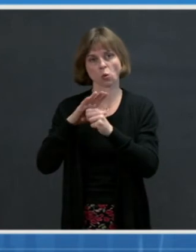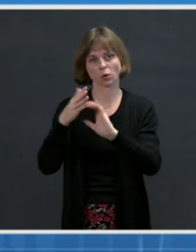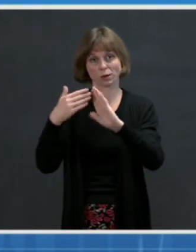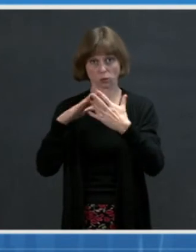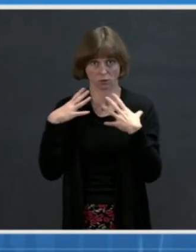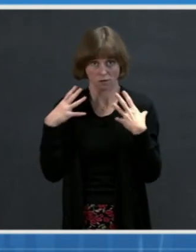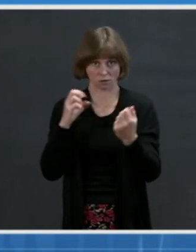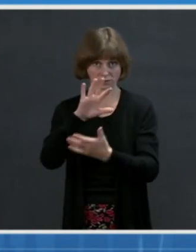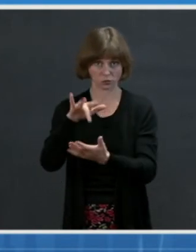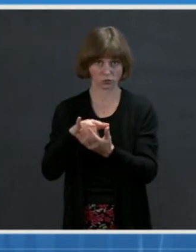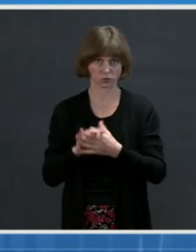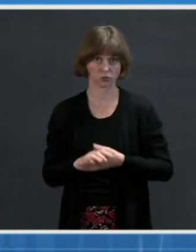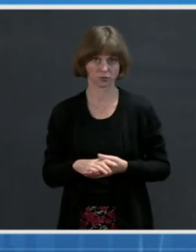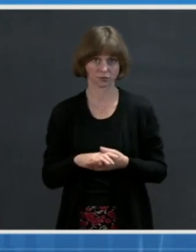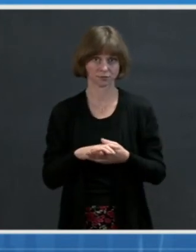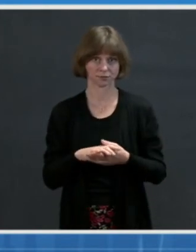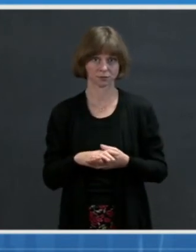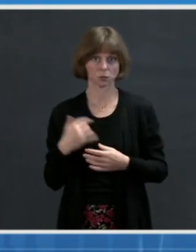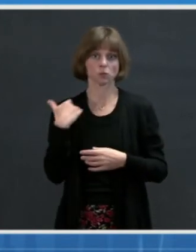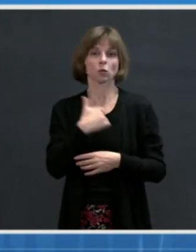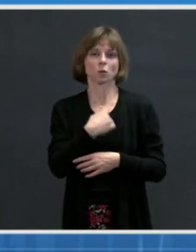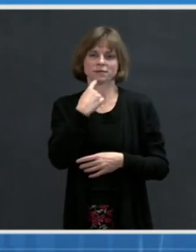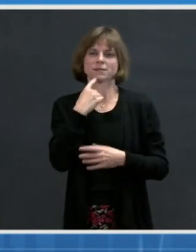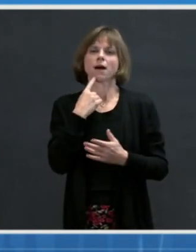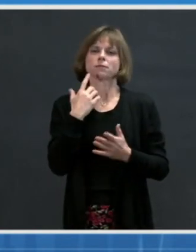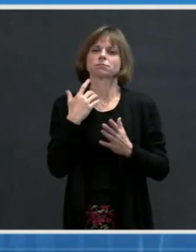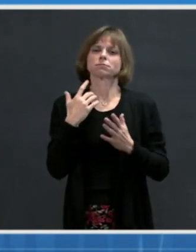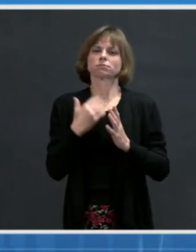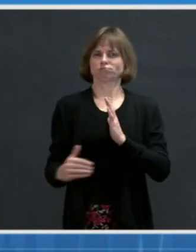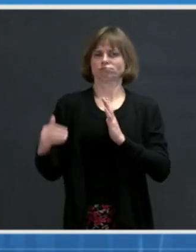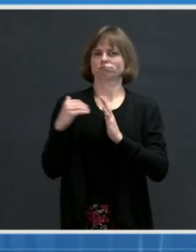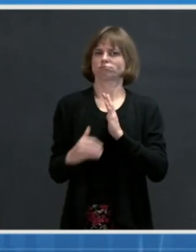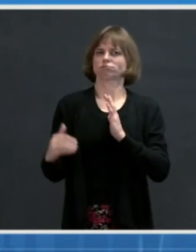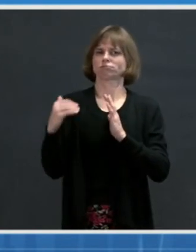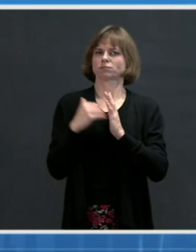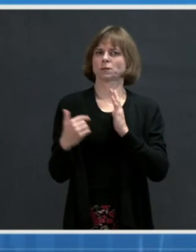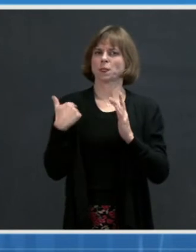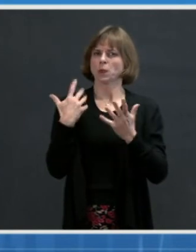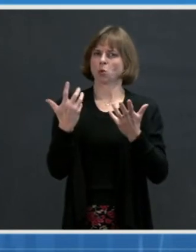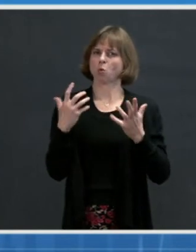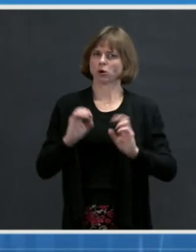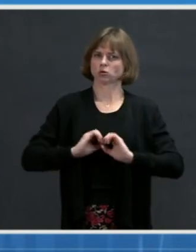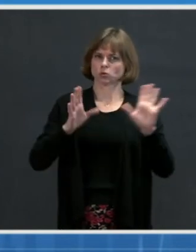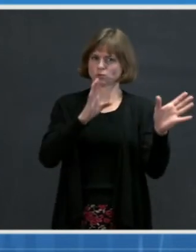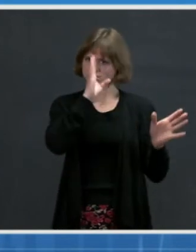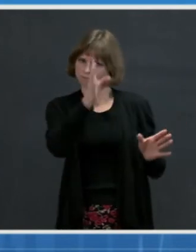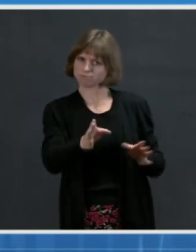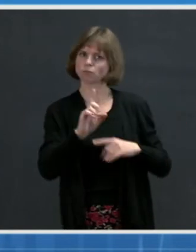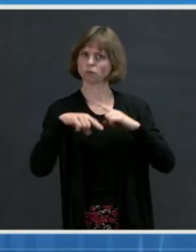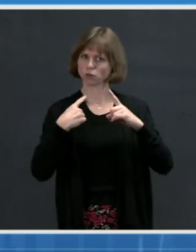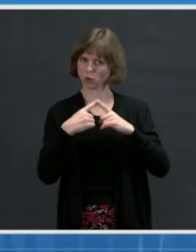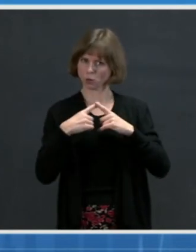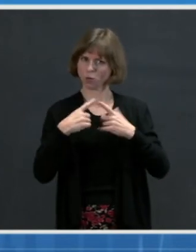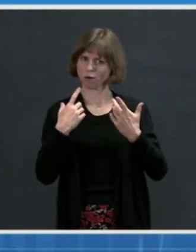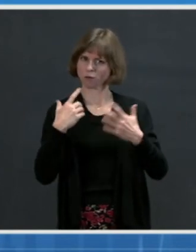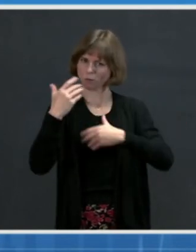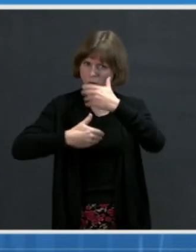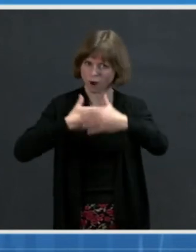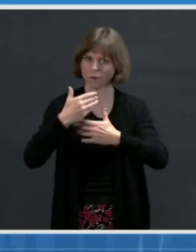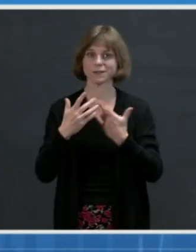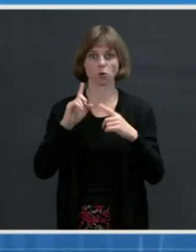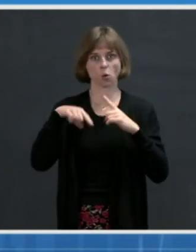As we've always said, we're committed to providing clarity on our progress, and that includes when we hit bumps in the road.